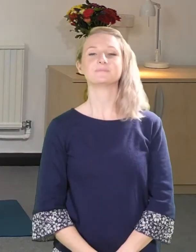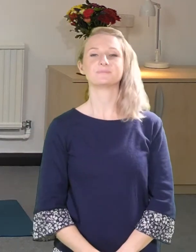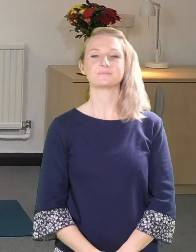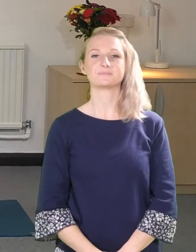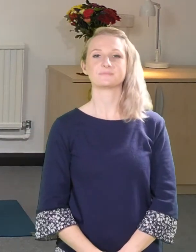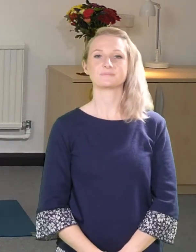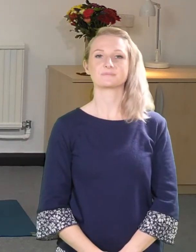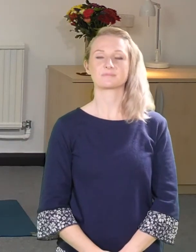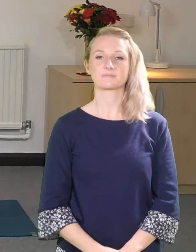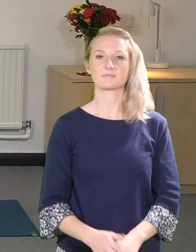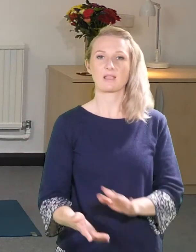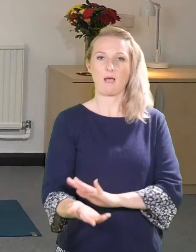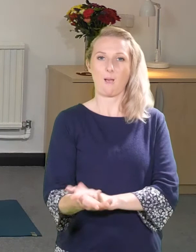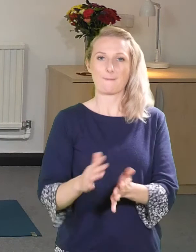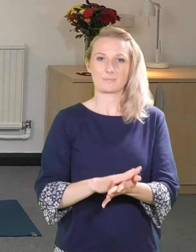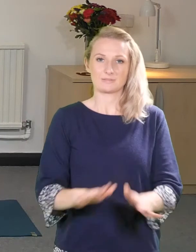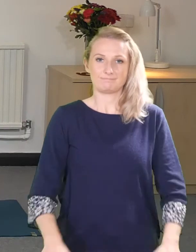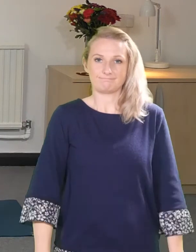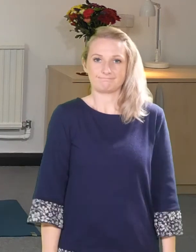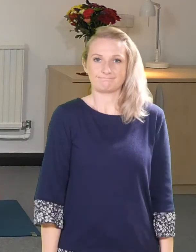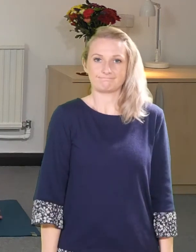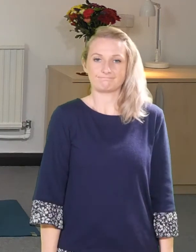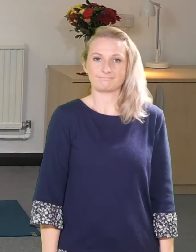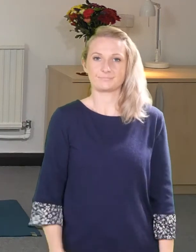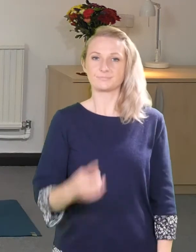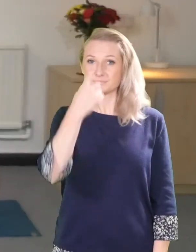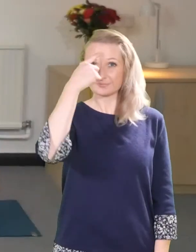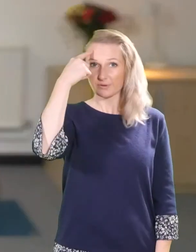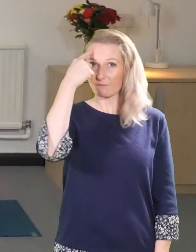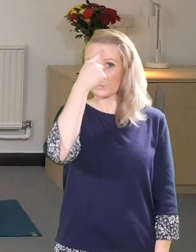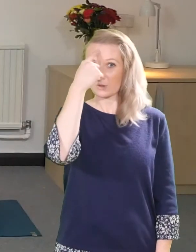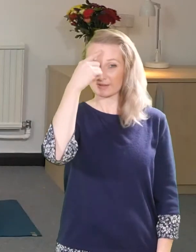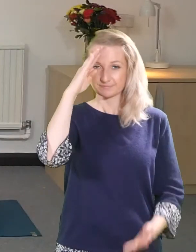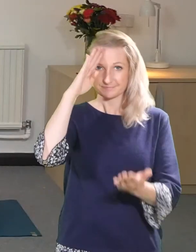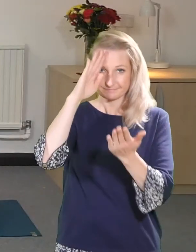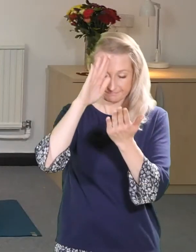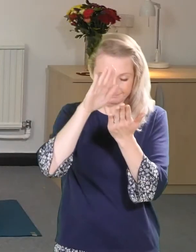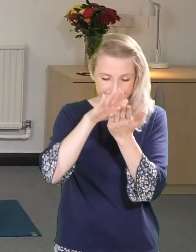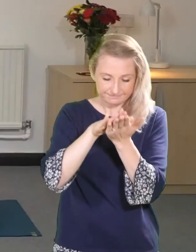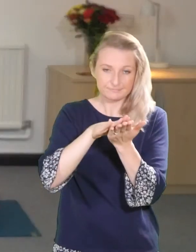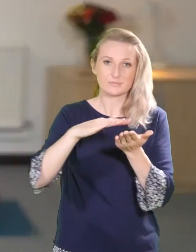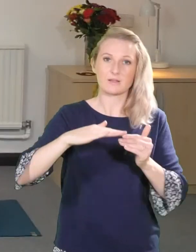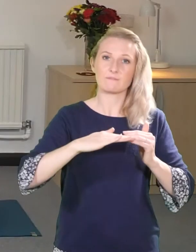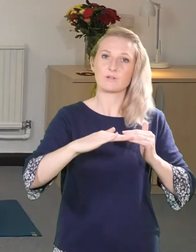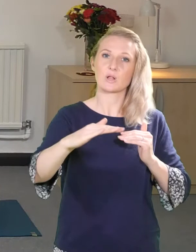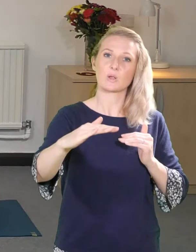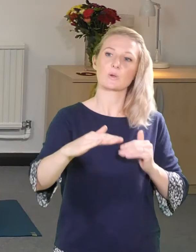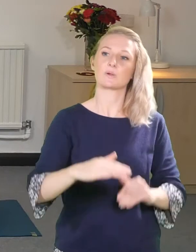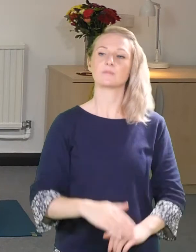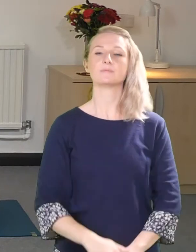With my arms down by my sides and my forehead on the floor.